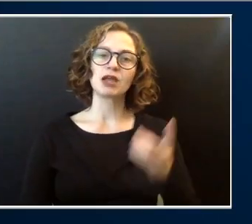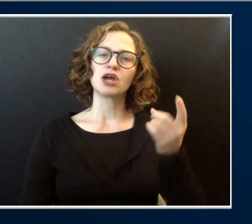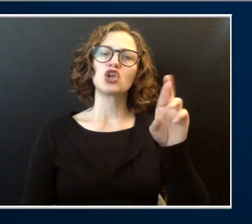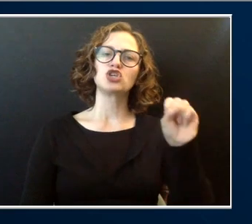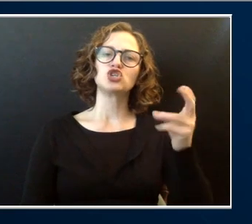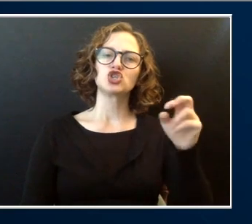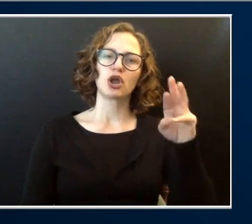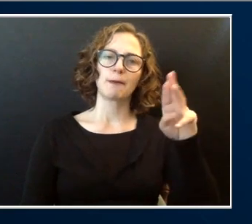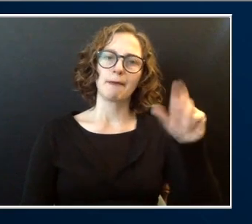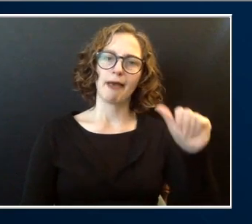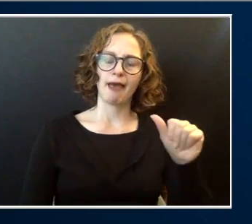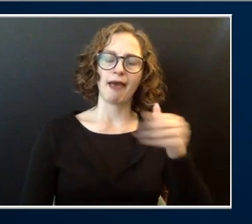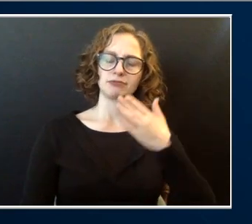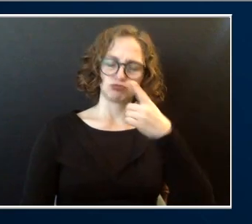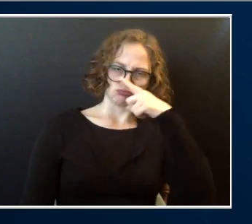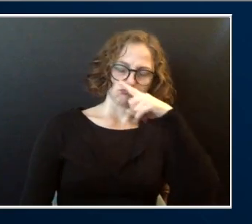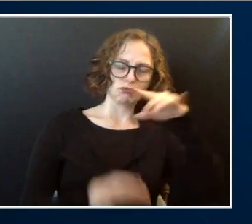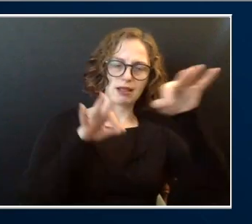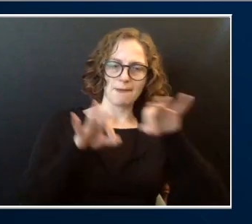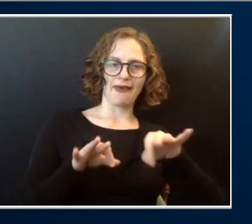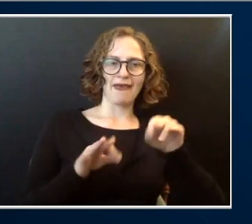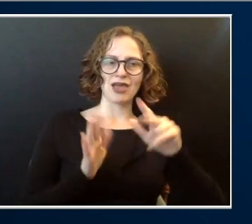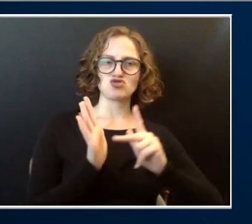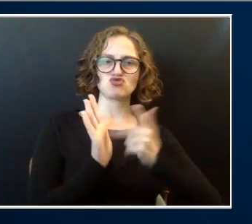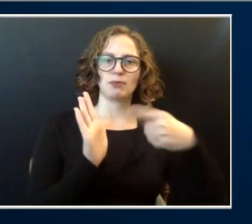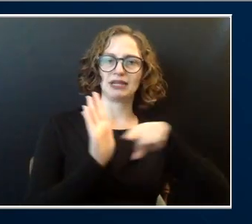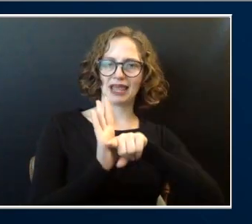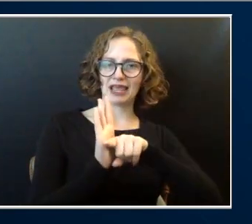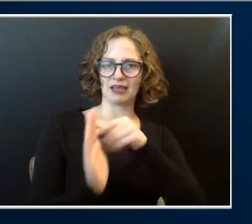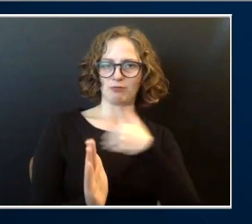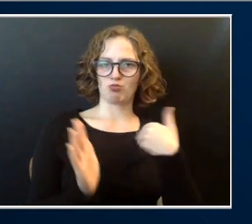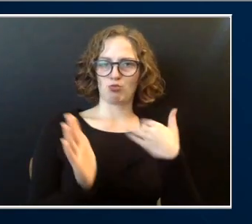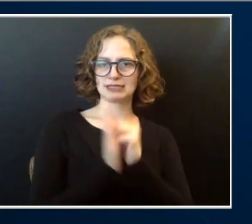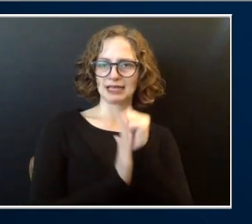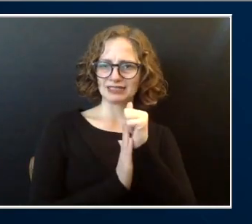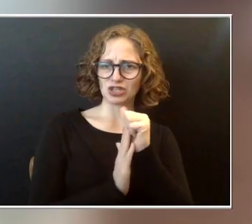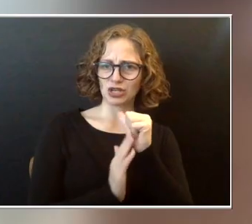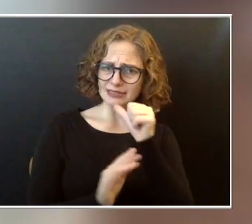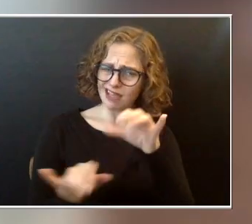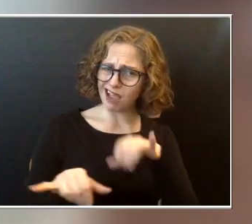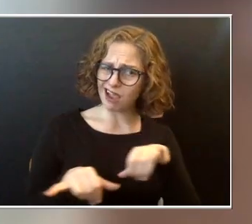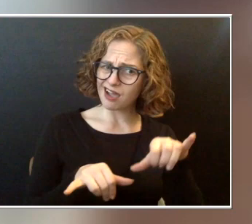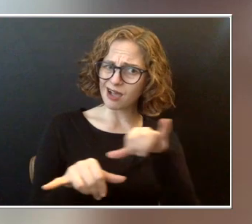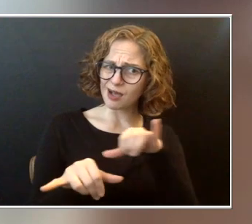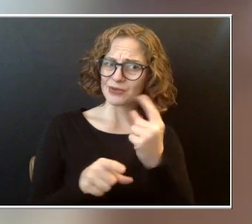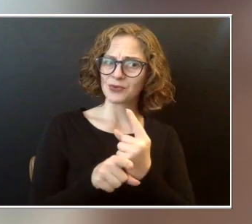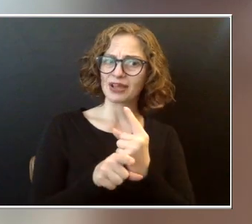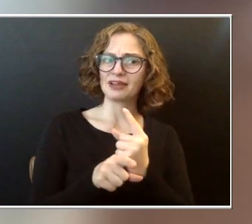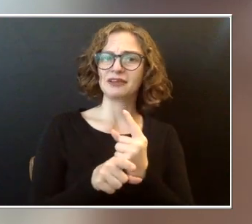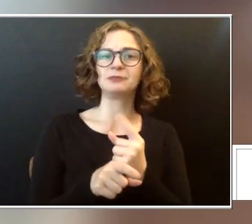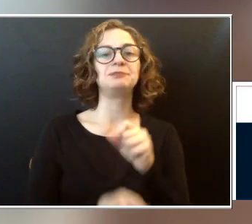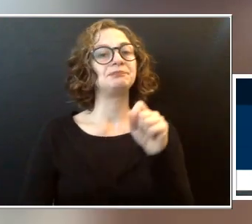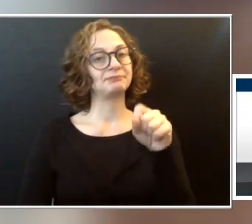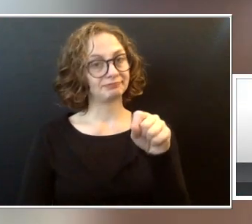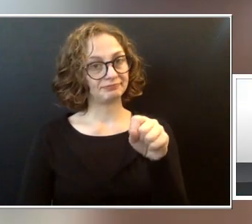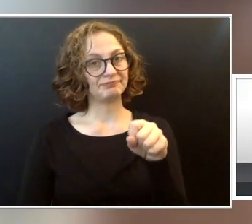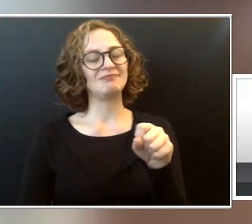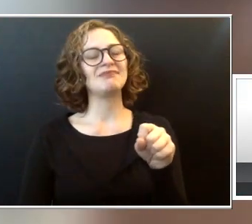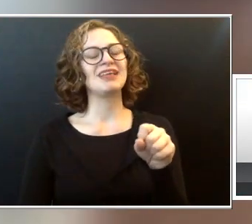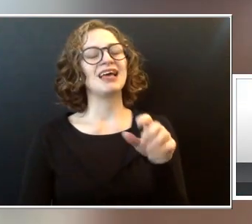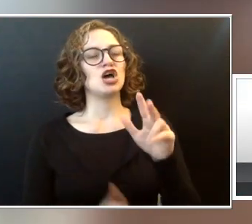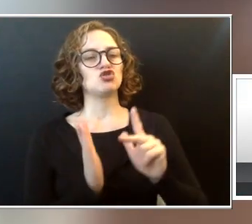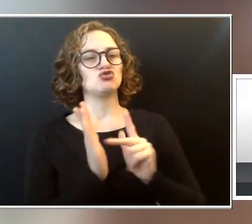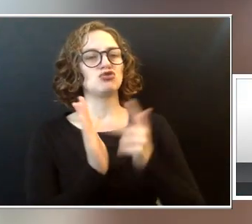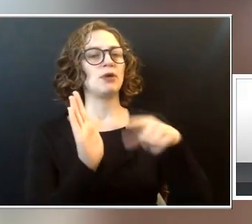breast cancer. I think it's fairly uncommon, right? Yeah, so triple-negative breast cancer accounts for about 15% of all